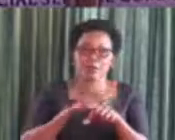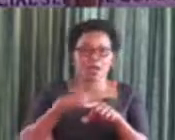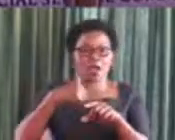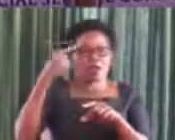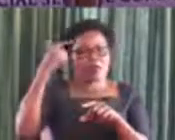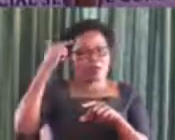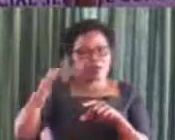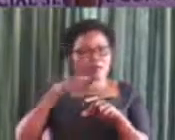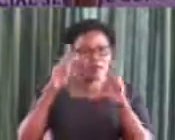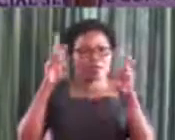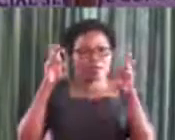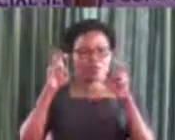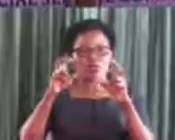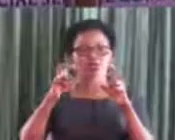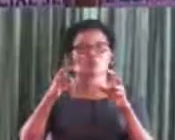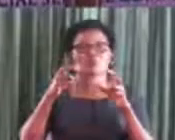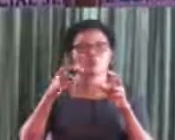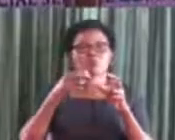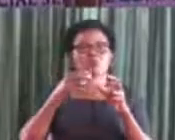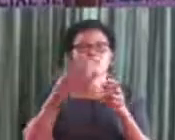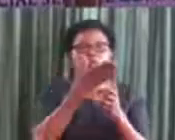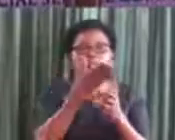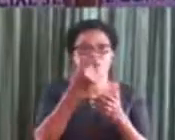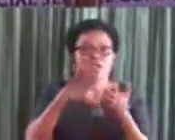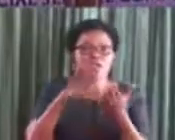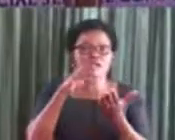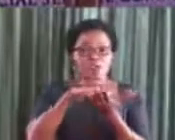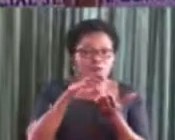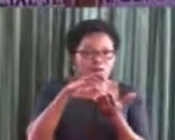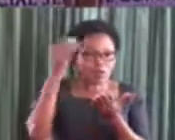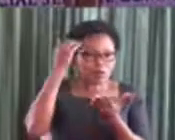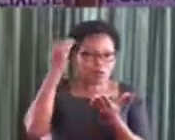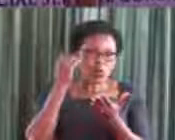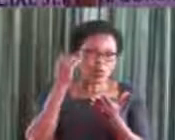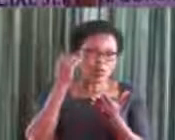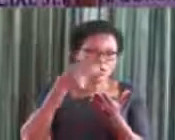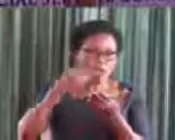already being litigated before the High Court,